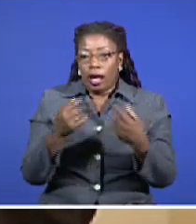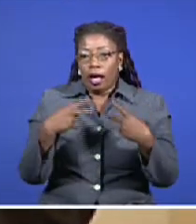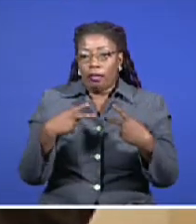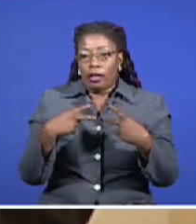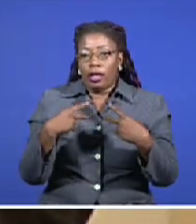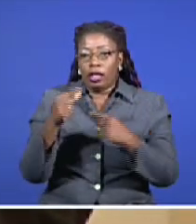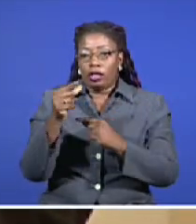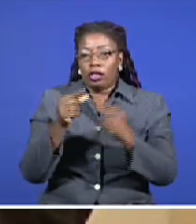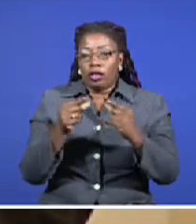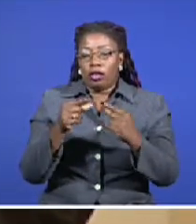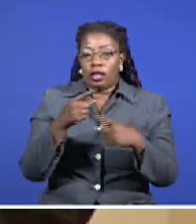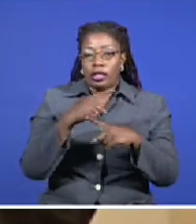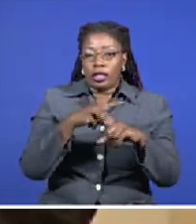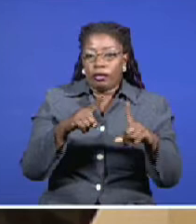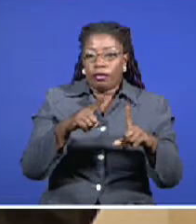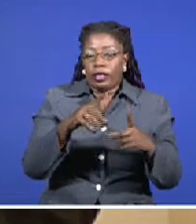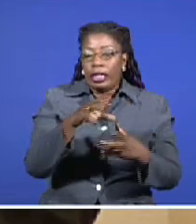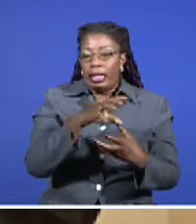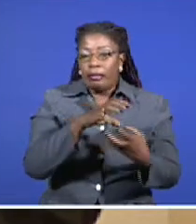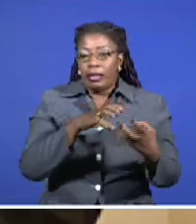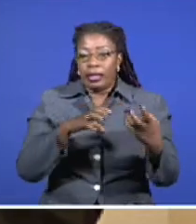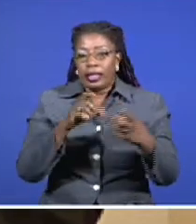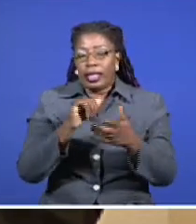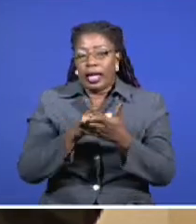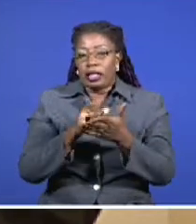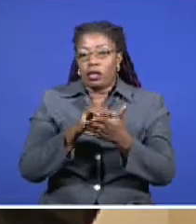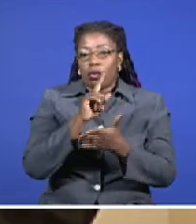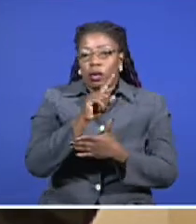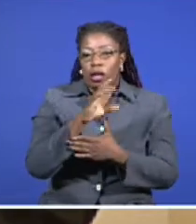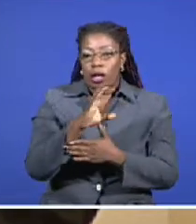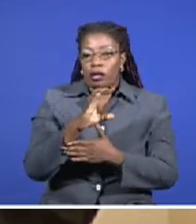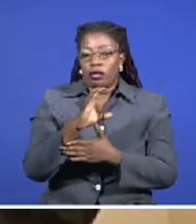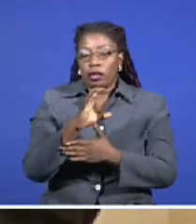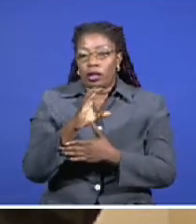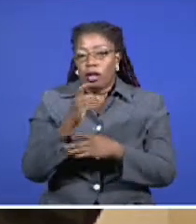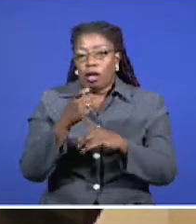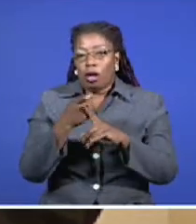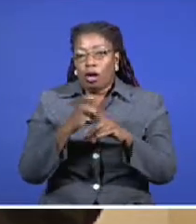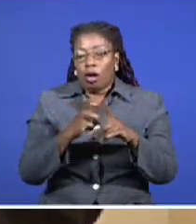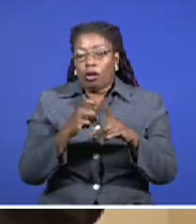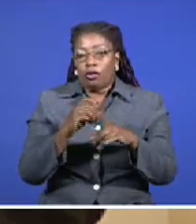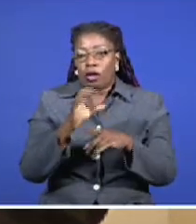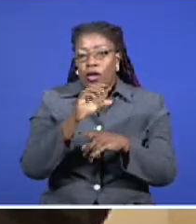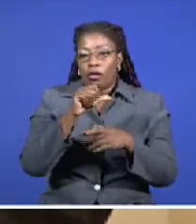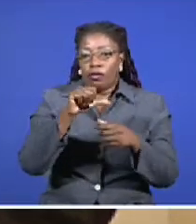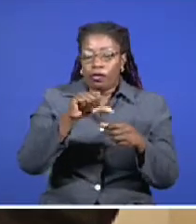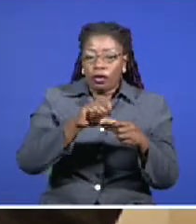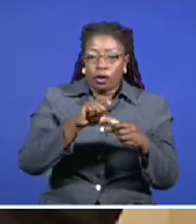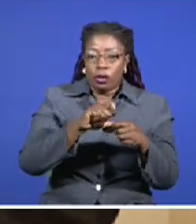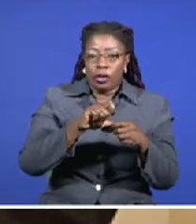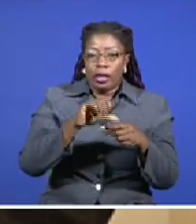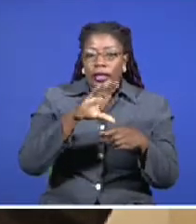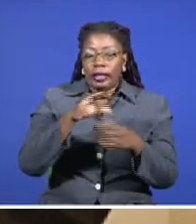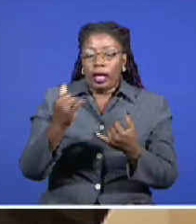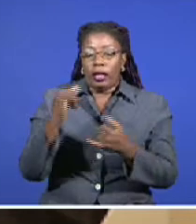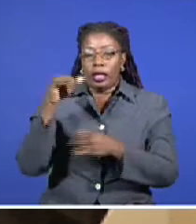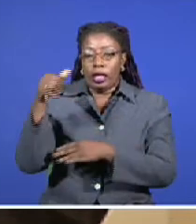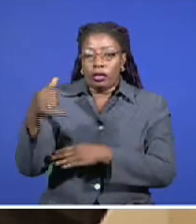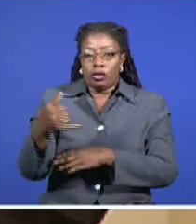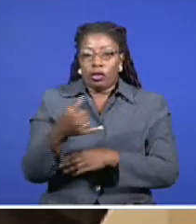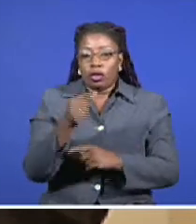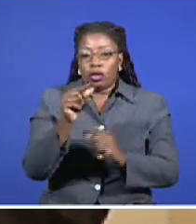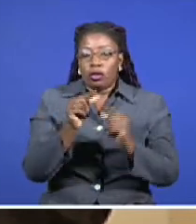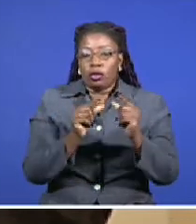a generation of mixes that is 100% based on fossil fuel. With the introduction of tri-fuel